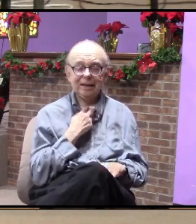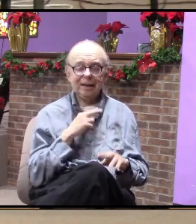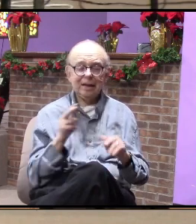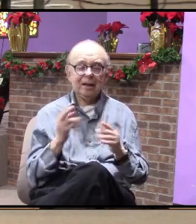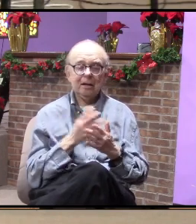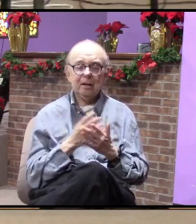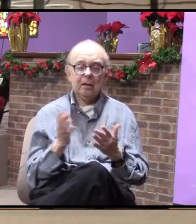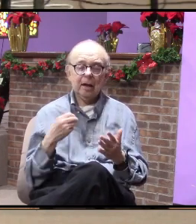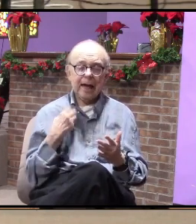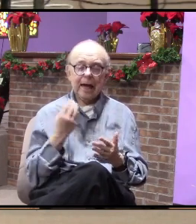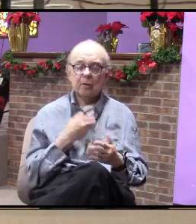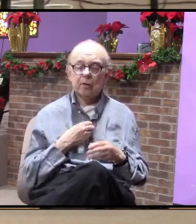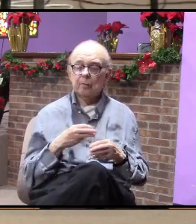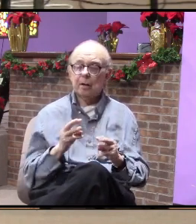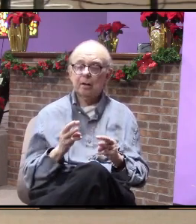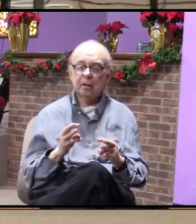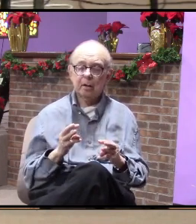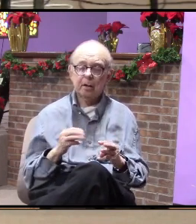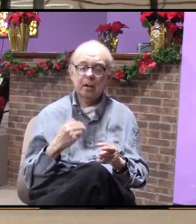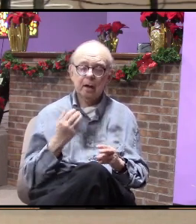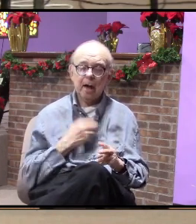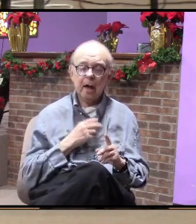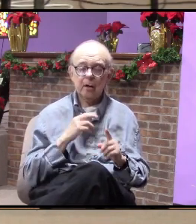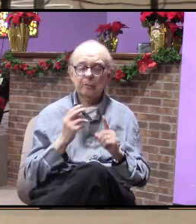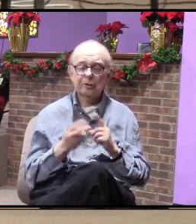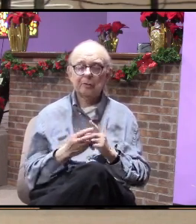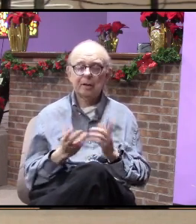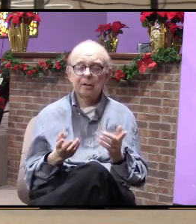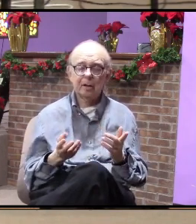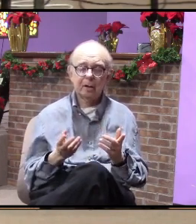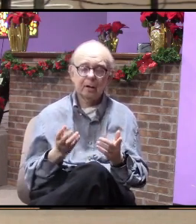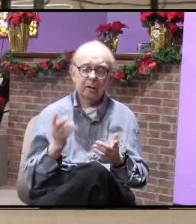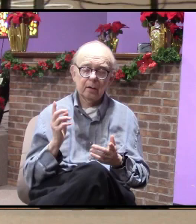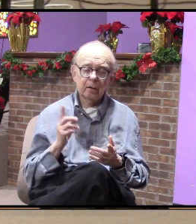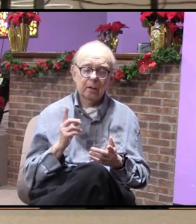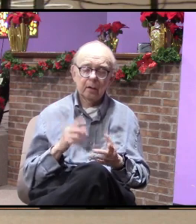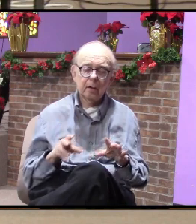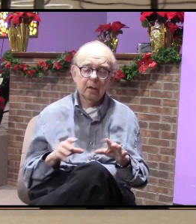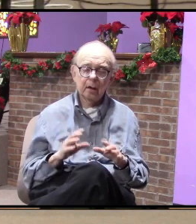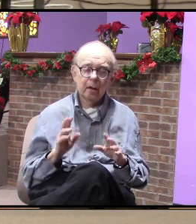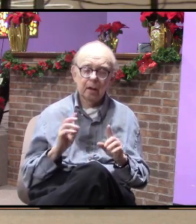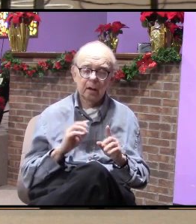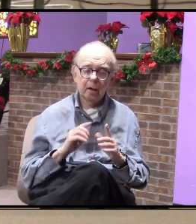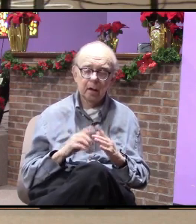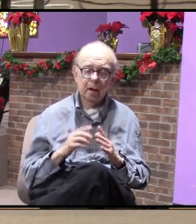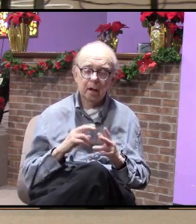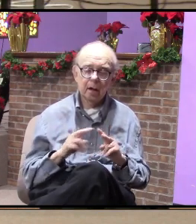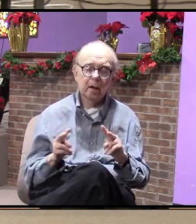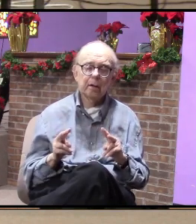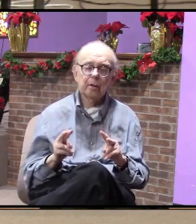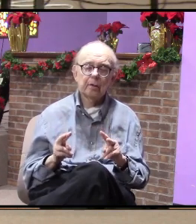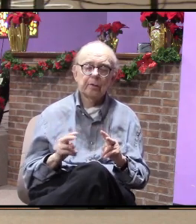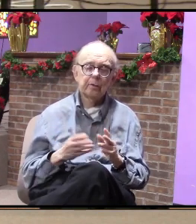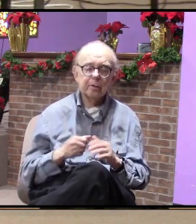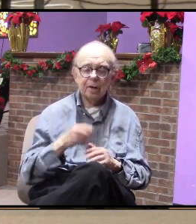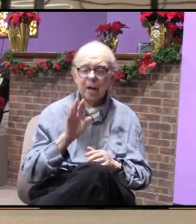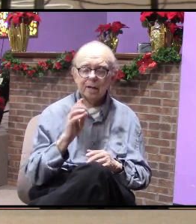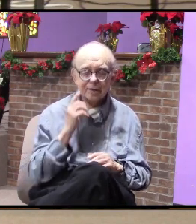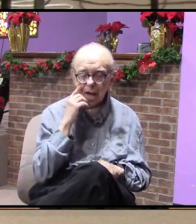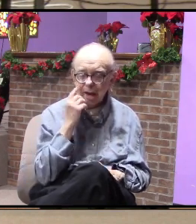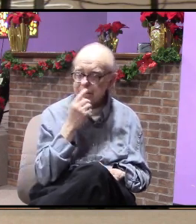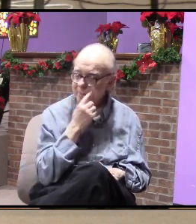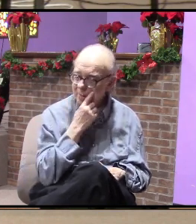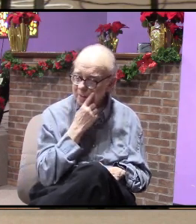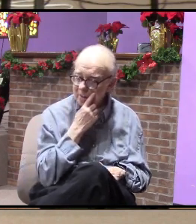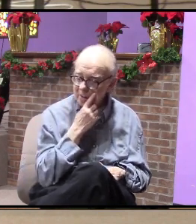things our way, our perspective. What we need to do is begin to look at things through God's view